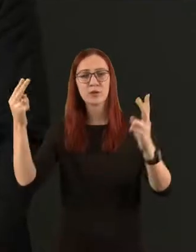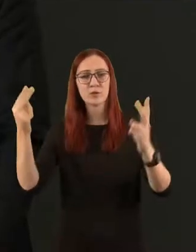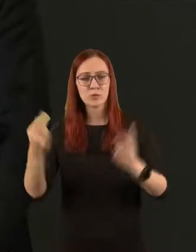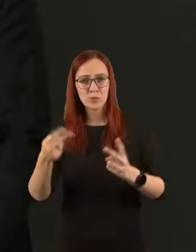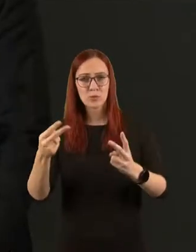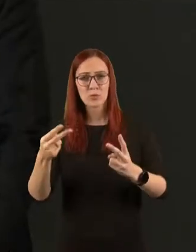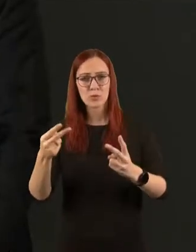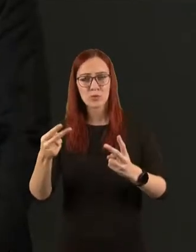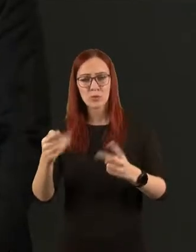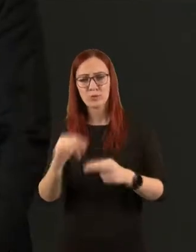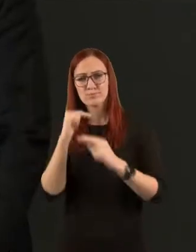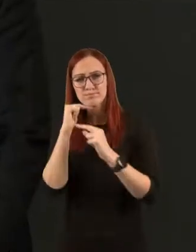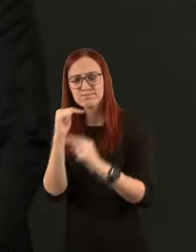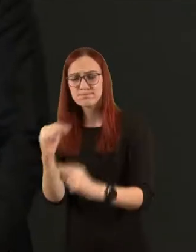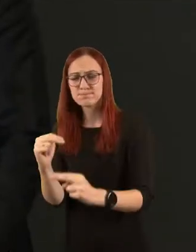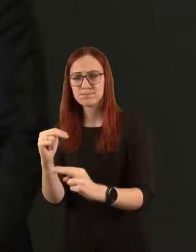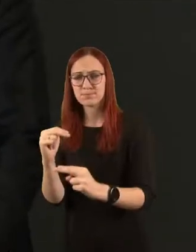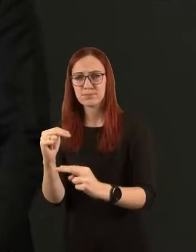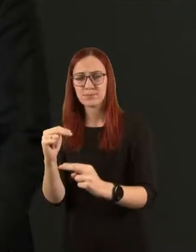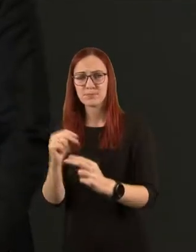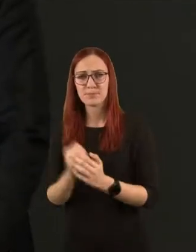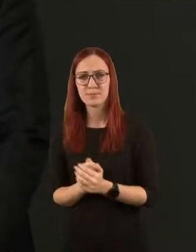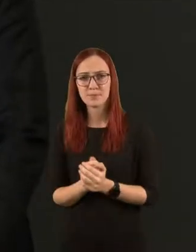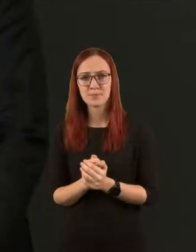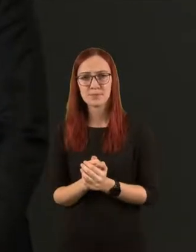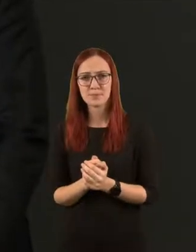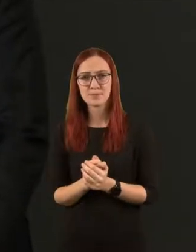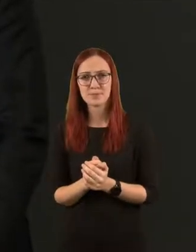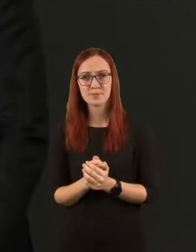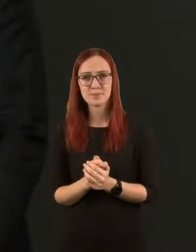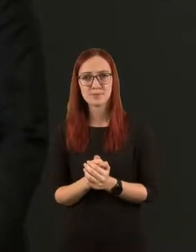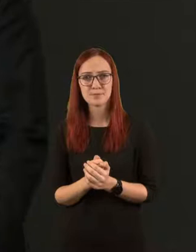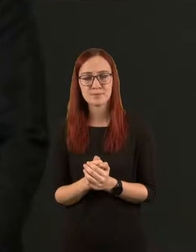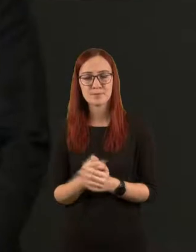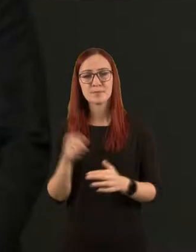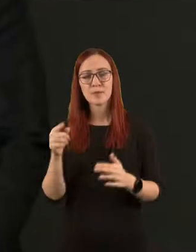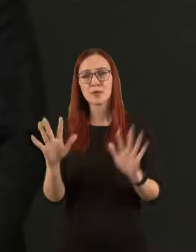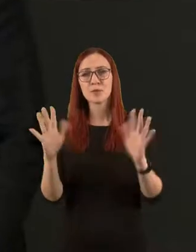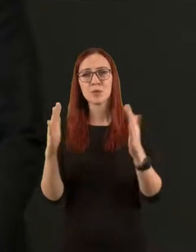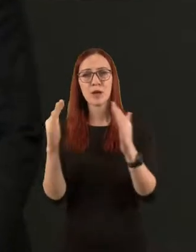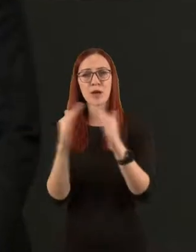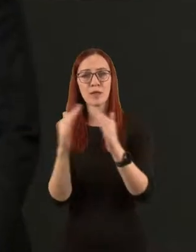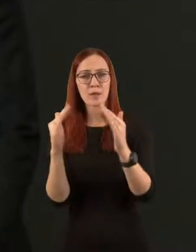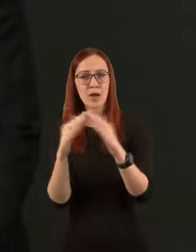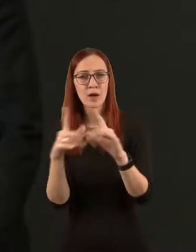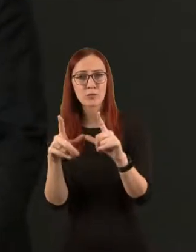support measured as a share of energy tax revenue is among the 10 highest in the OECD.